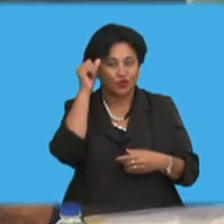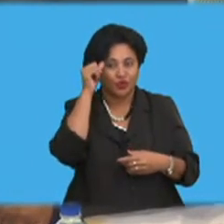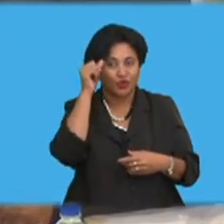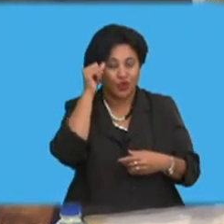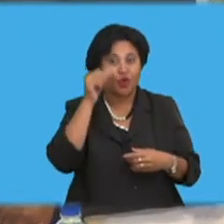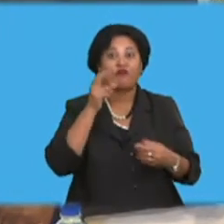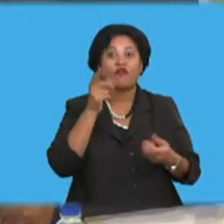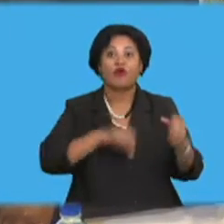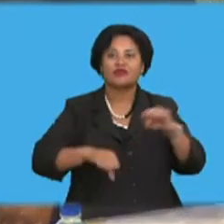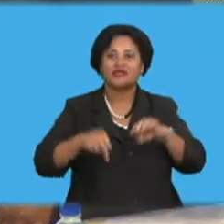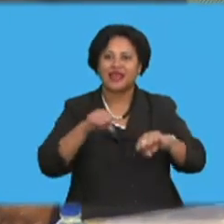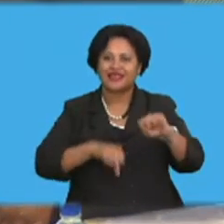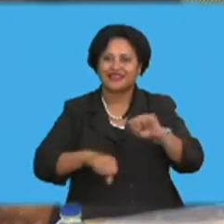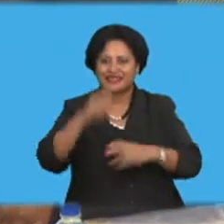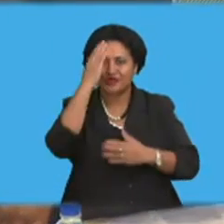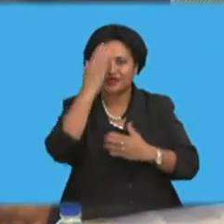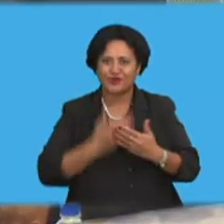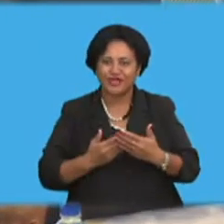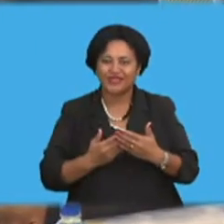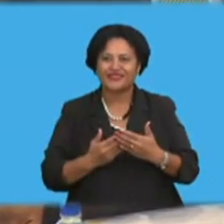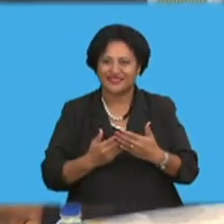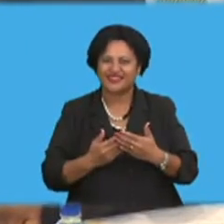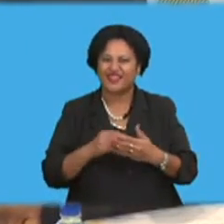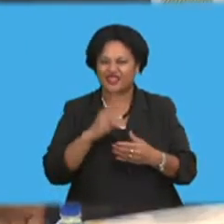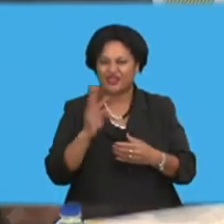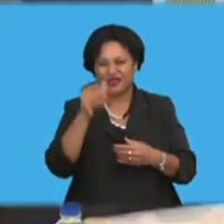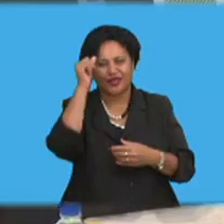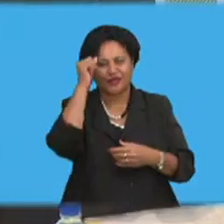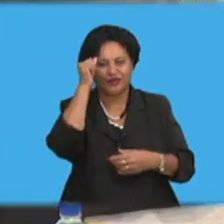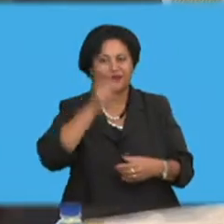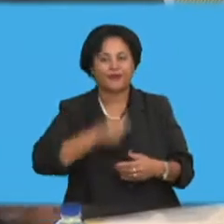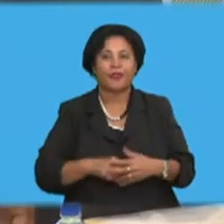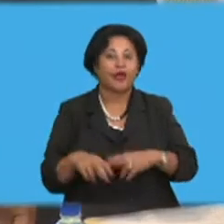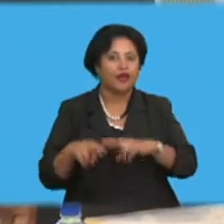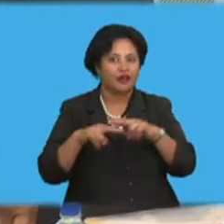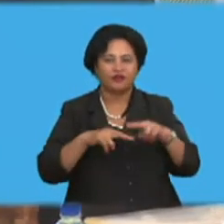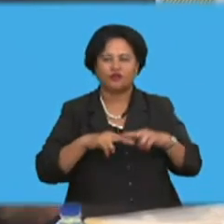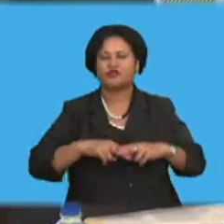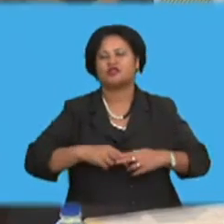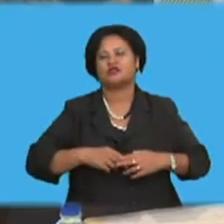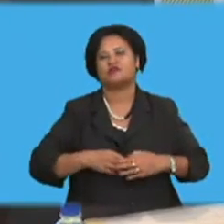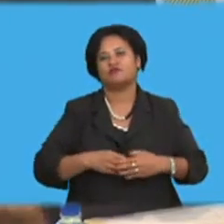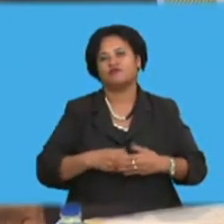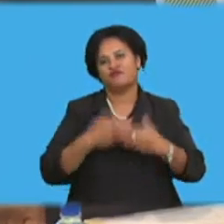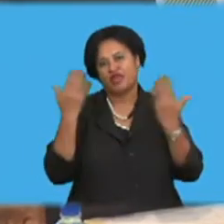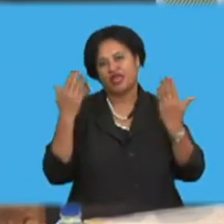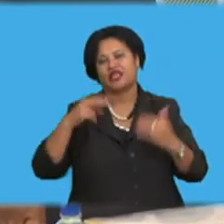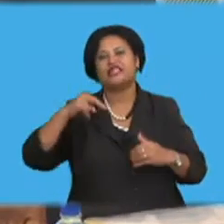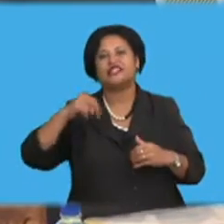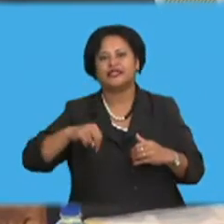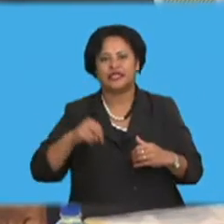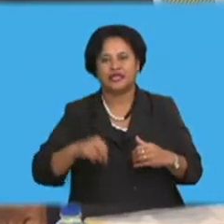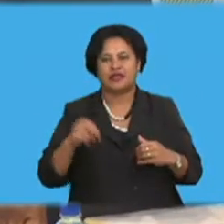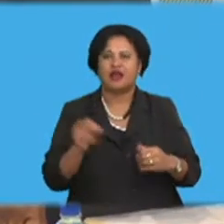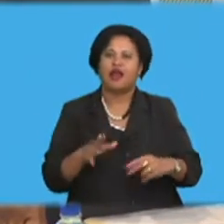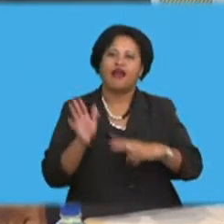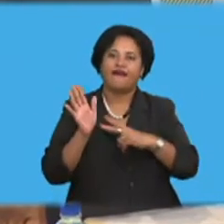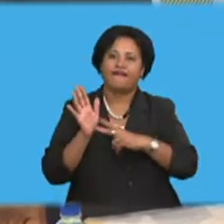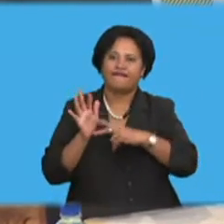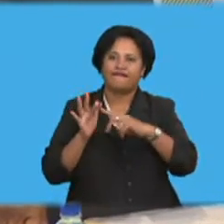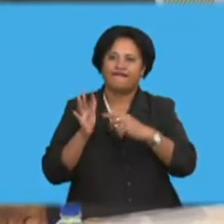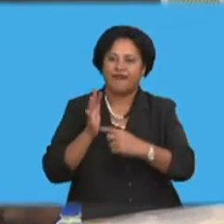for science-based students, Madam Speaker. Fiji is in great need of veterinary officers,